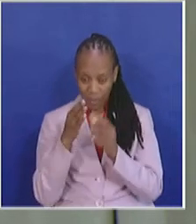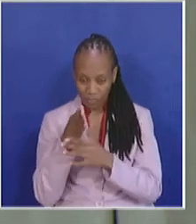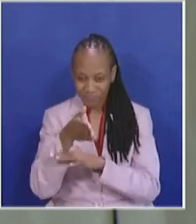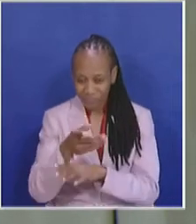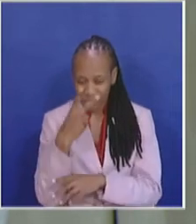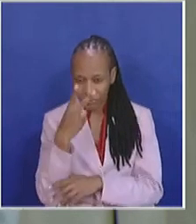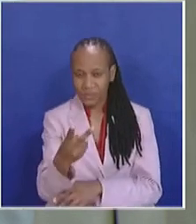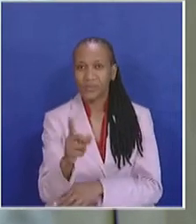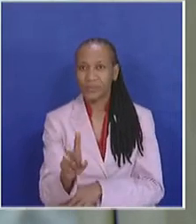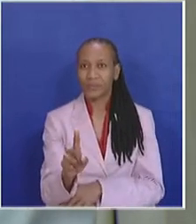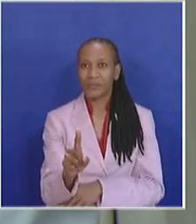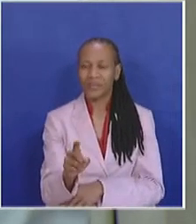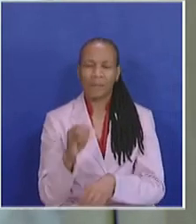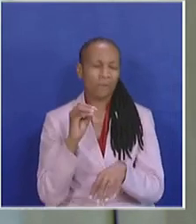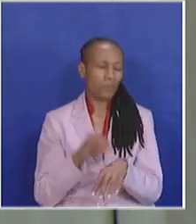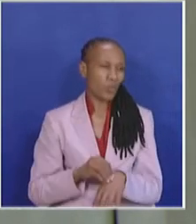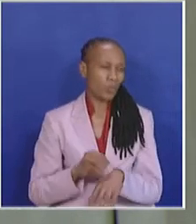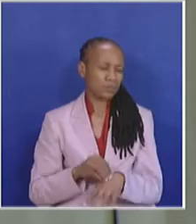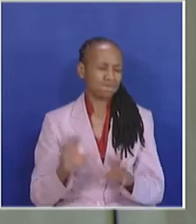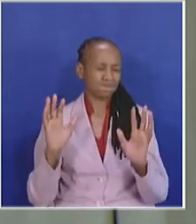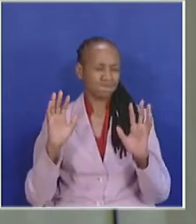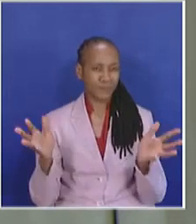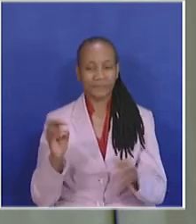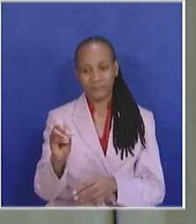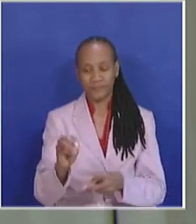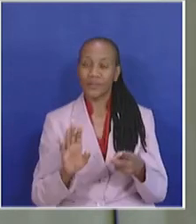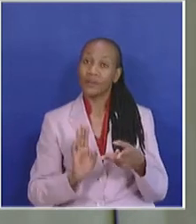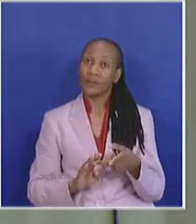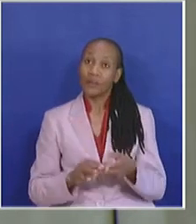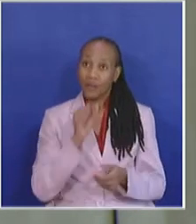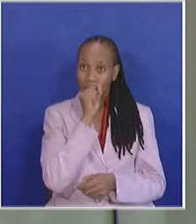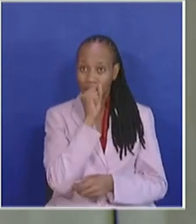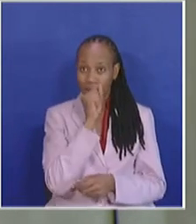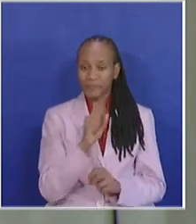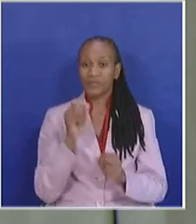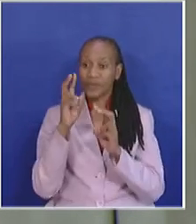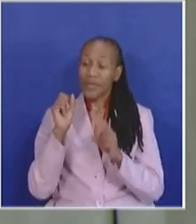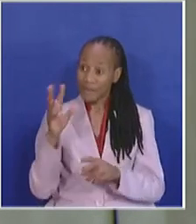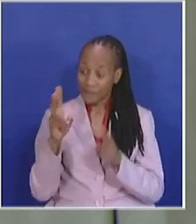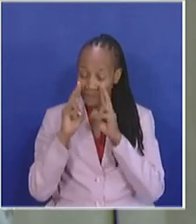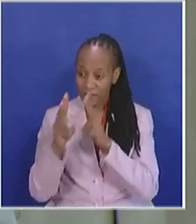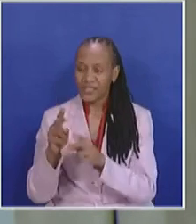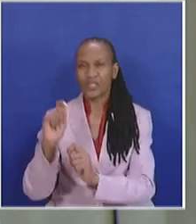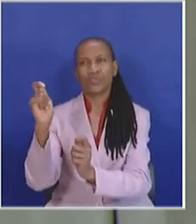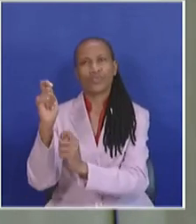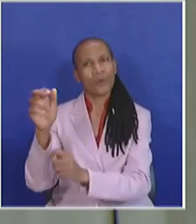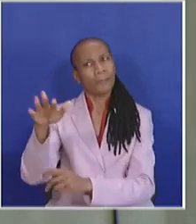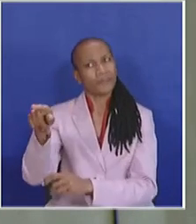inkulu. Okwesibini, ubana uye ezilalini mntakaRhayi, masithethe le nto iyinyani sekube sixoka.